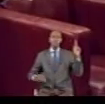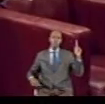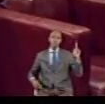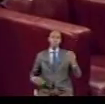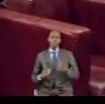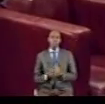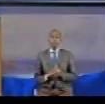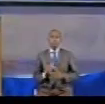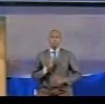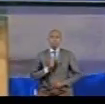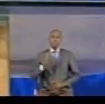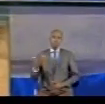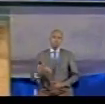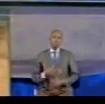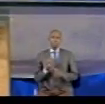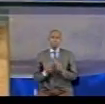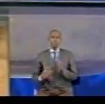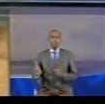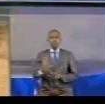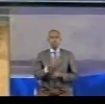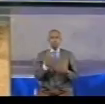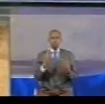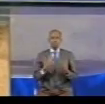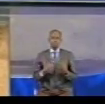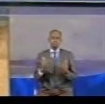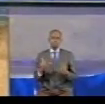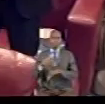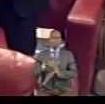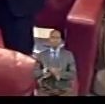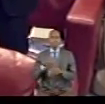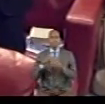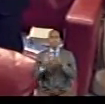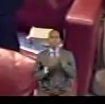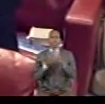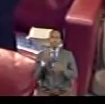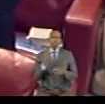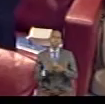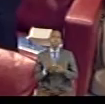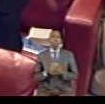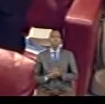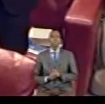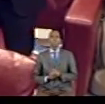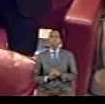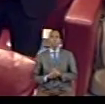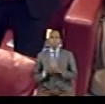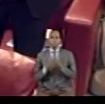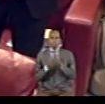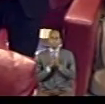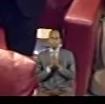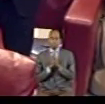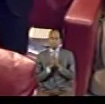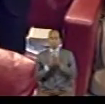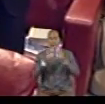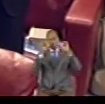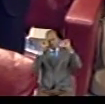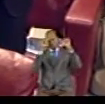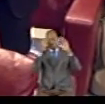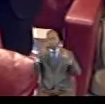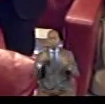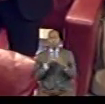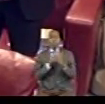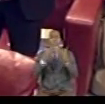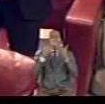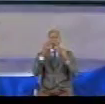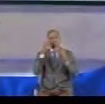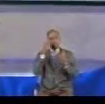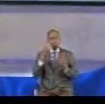I welcome everyone tonight in Jesus' name. Let's have a word of prayer. Father, we thank you for gathering